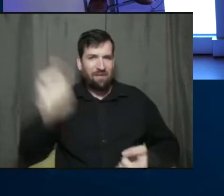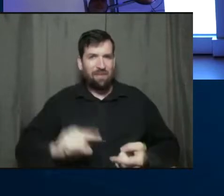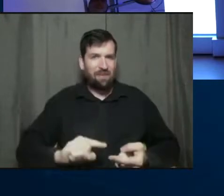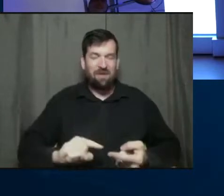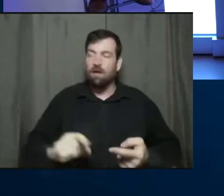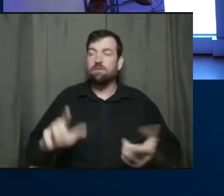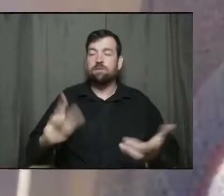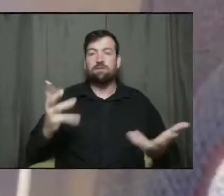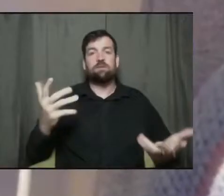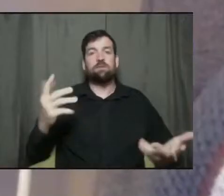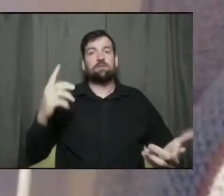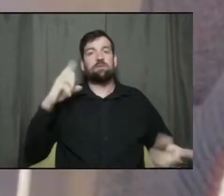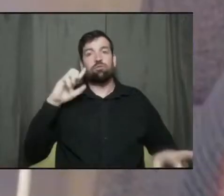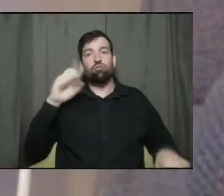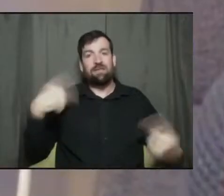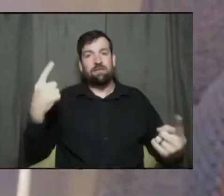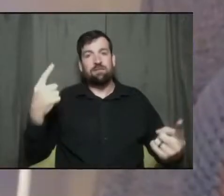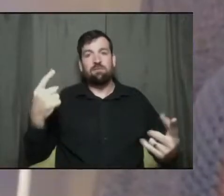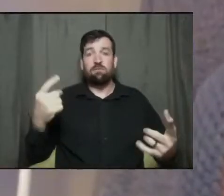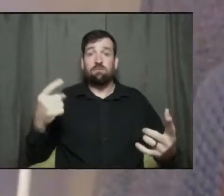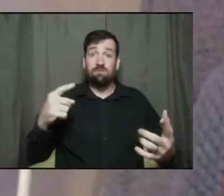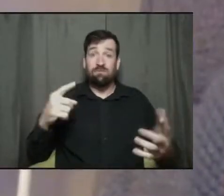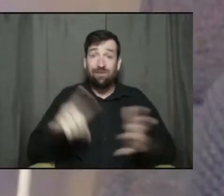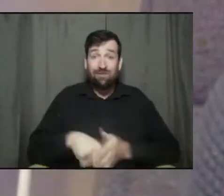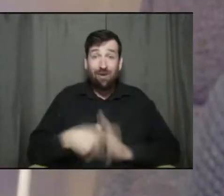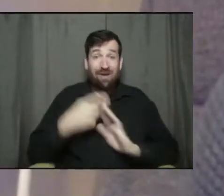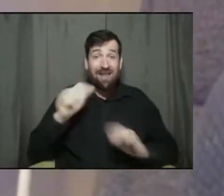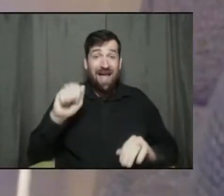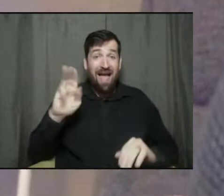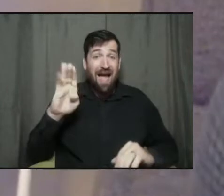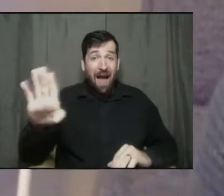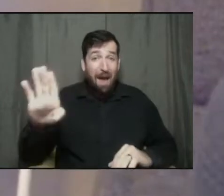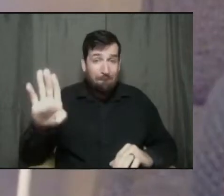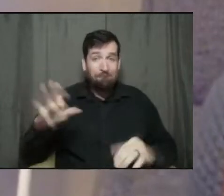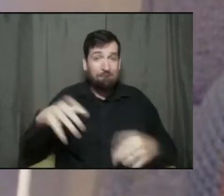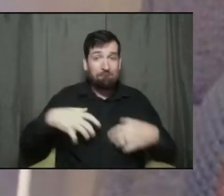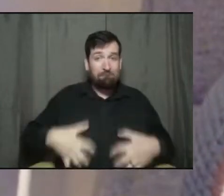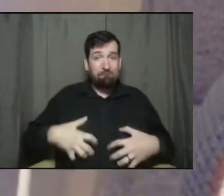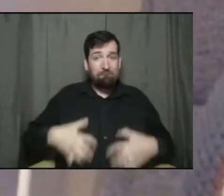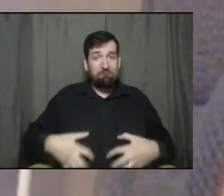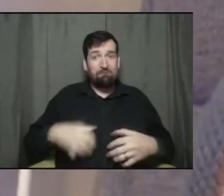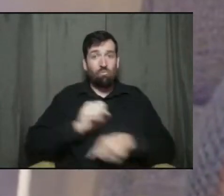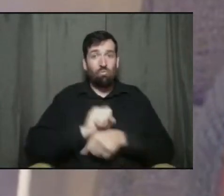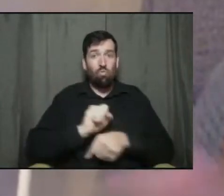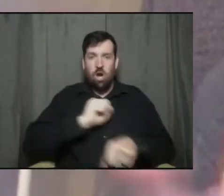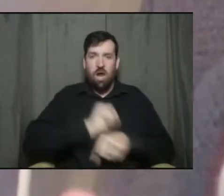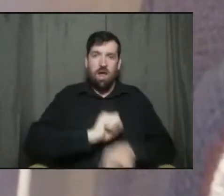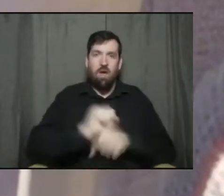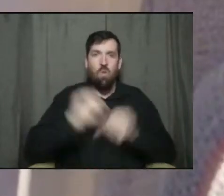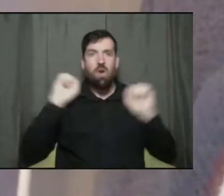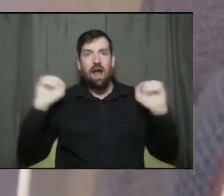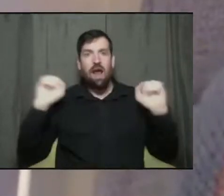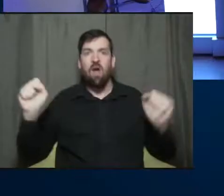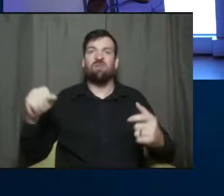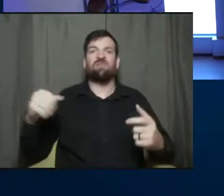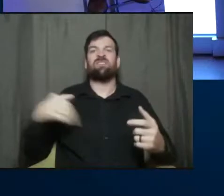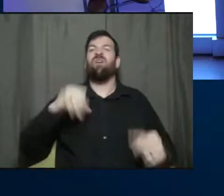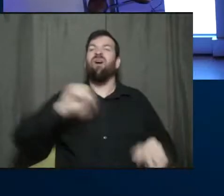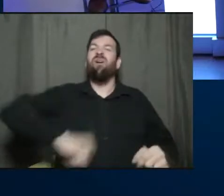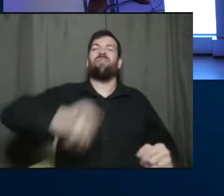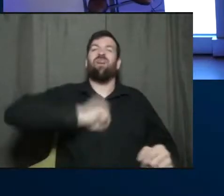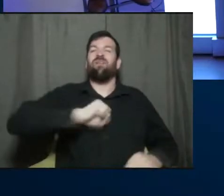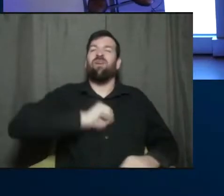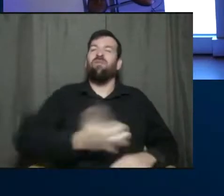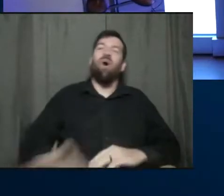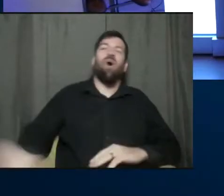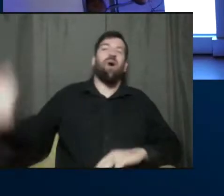Crazy. I've had to start doing ab workouts in the gym though, because I'm used to coughing all the time. That kind of did my abs all day.